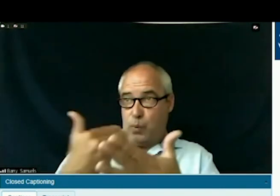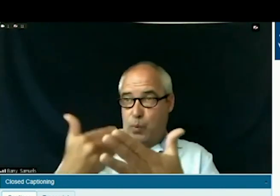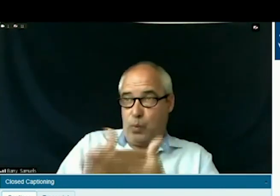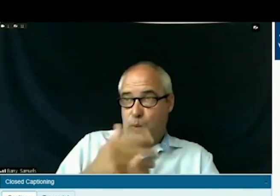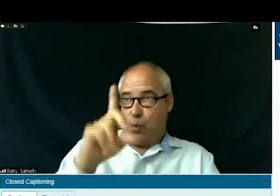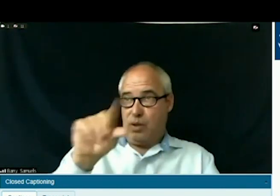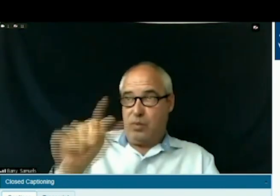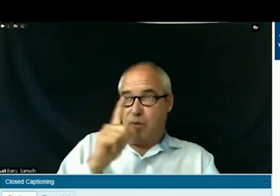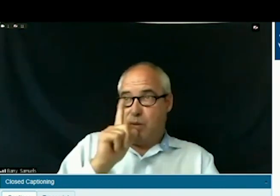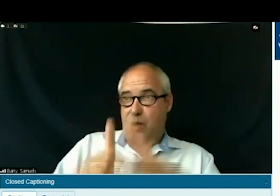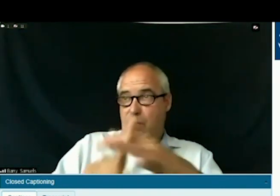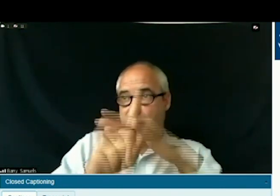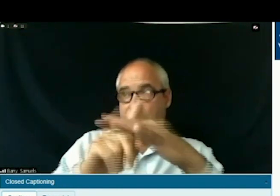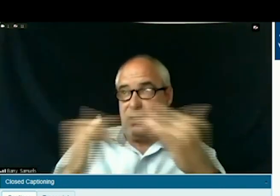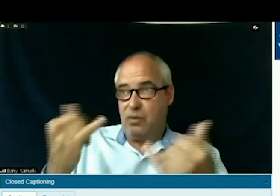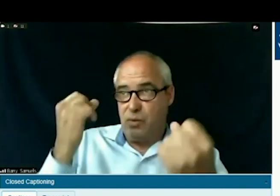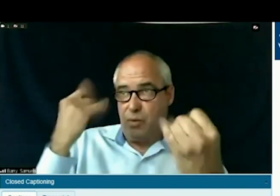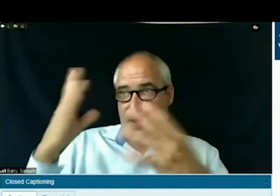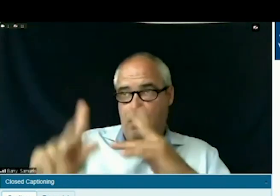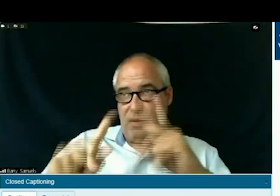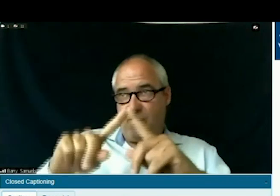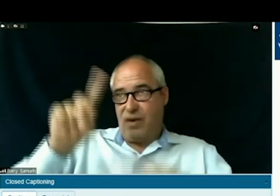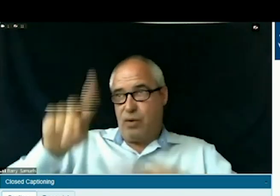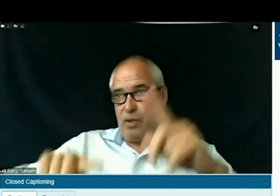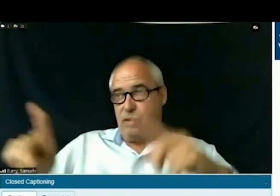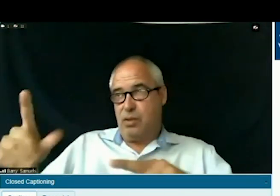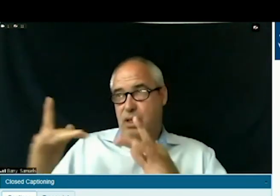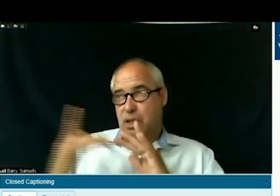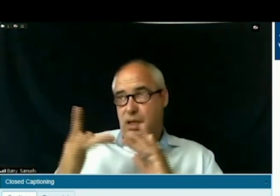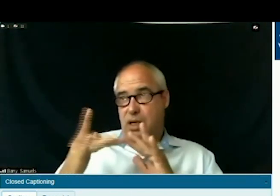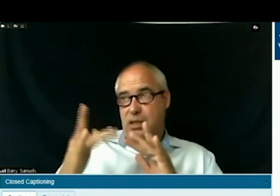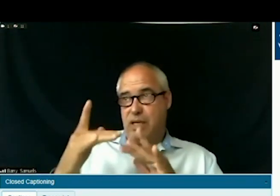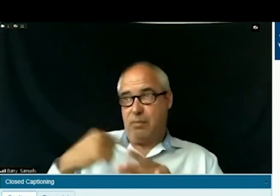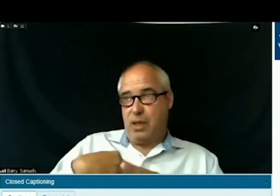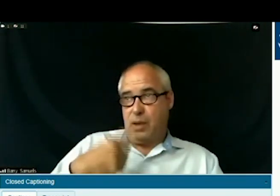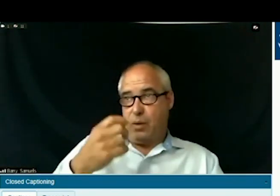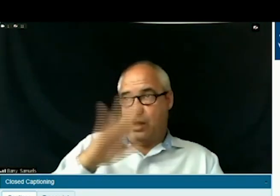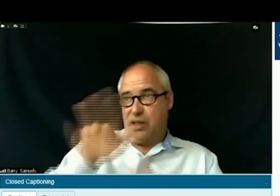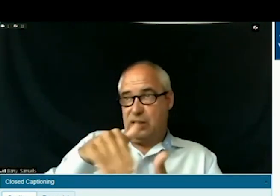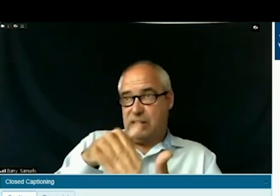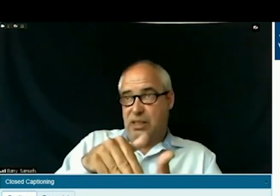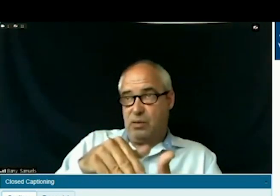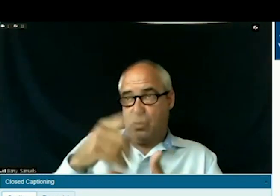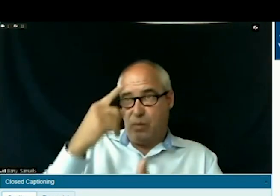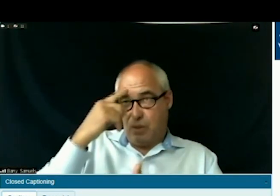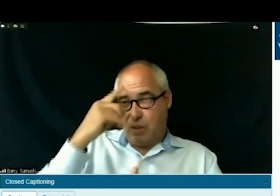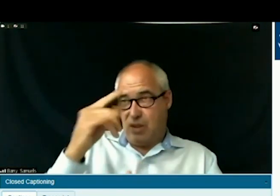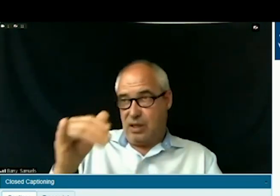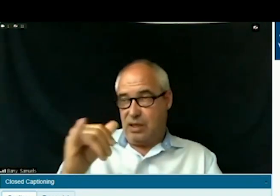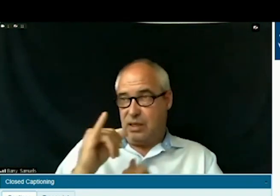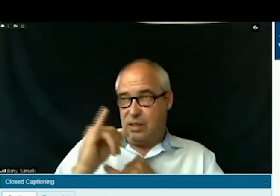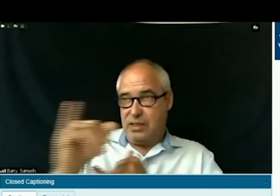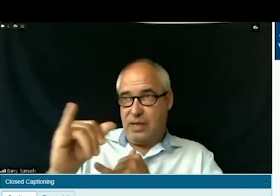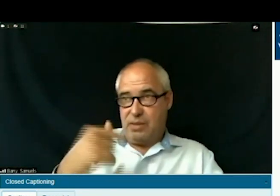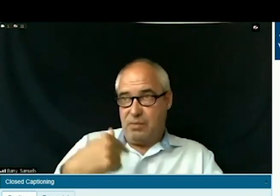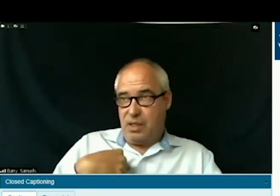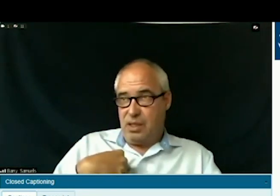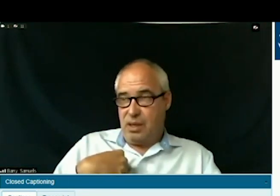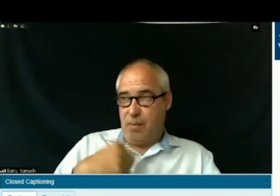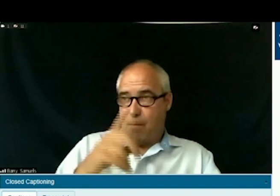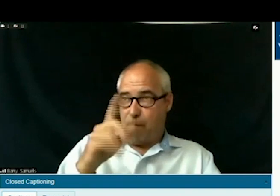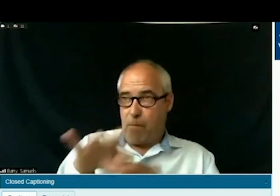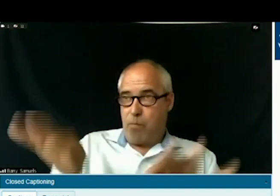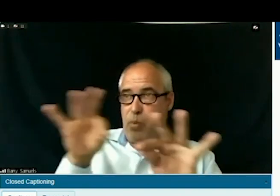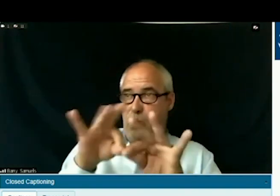various areas of the disability community will contact me or my center because they want to know people like them, and that's such an important part of